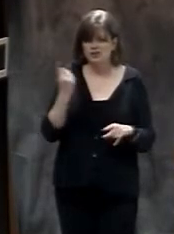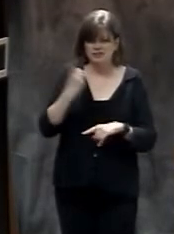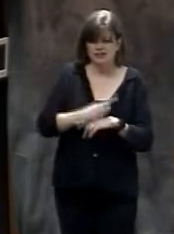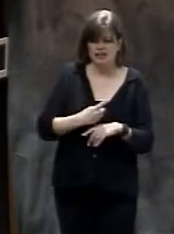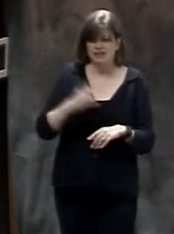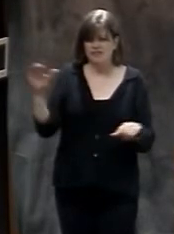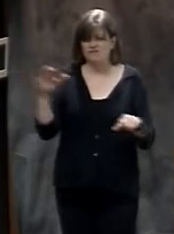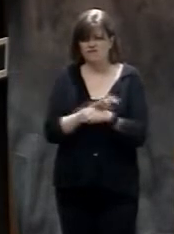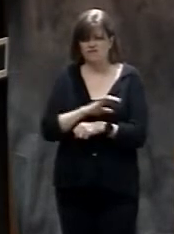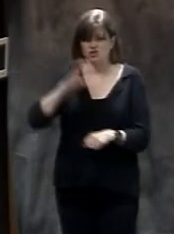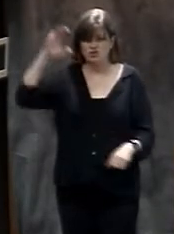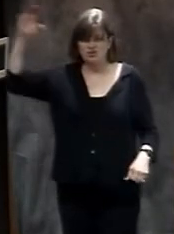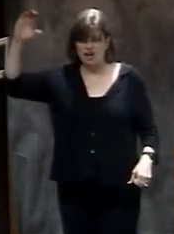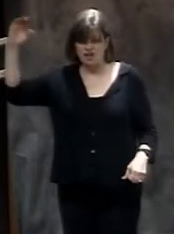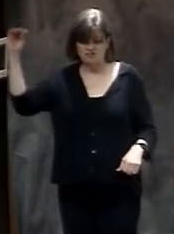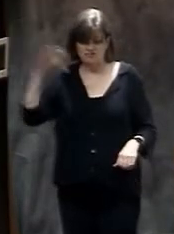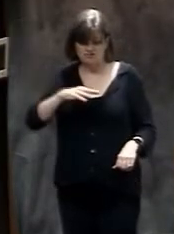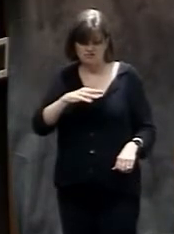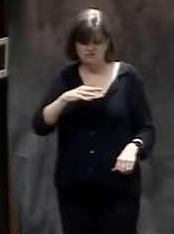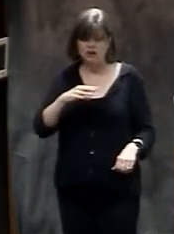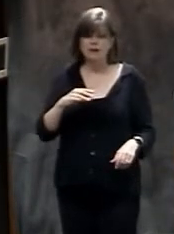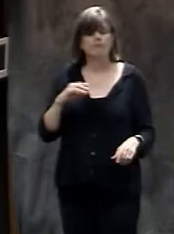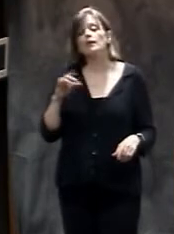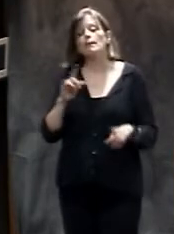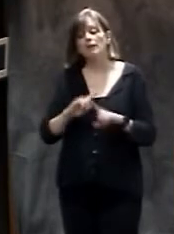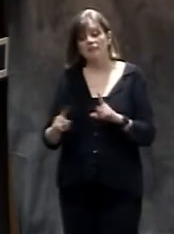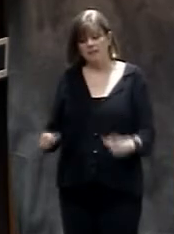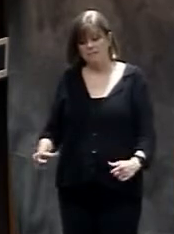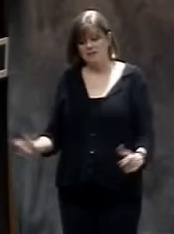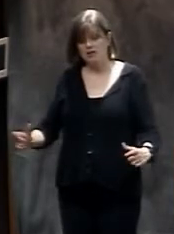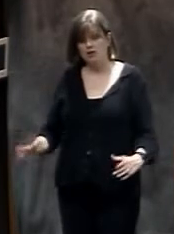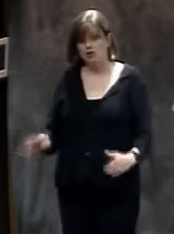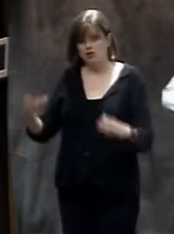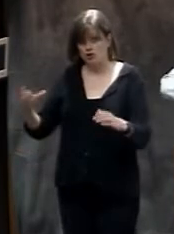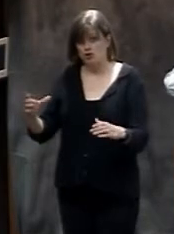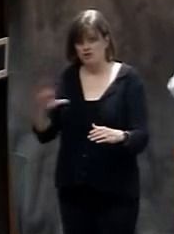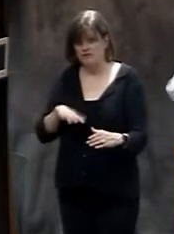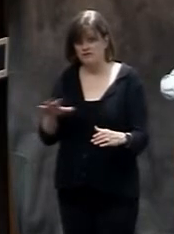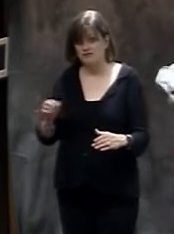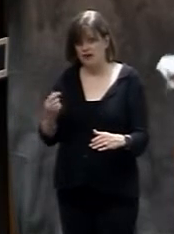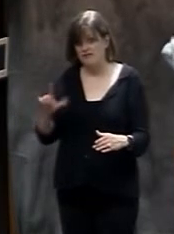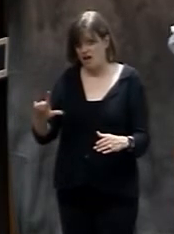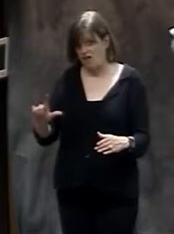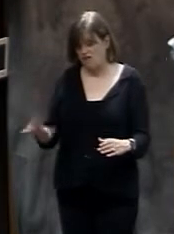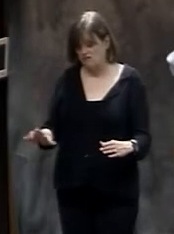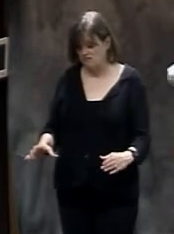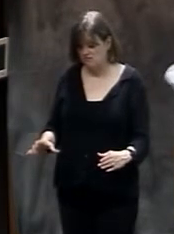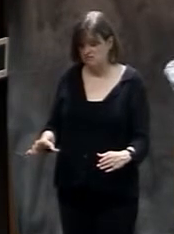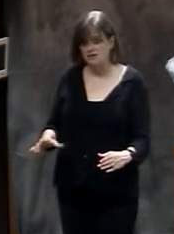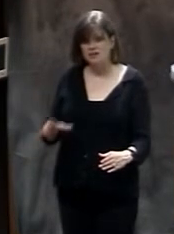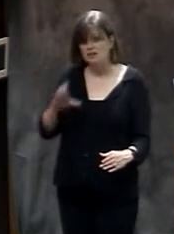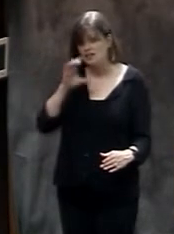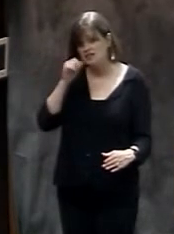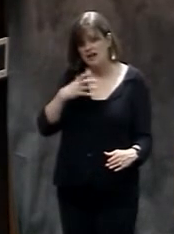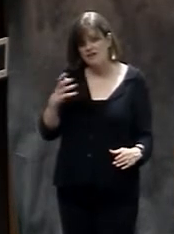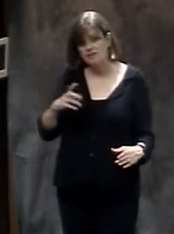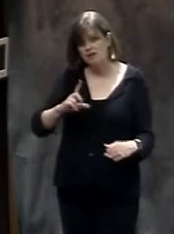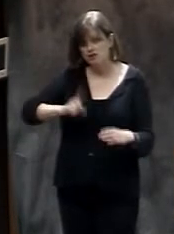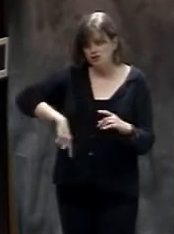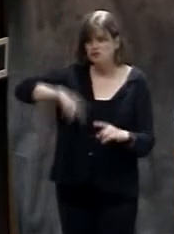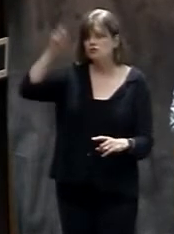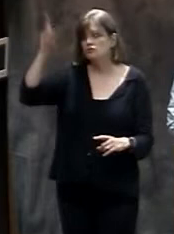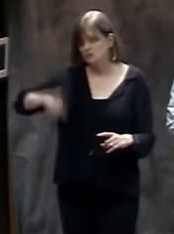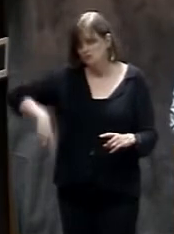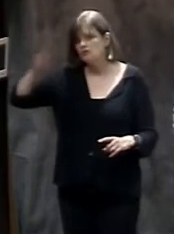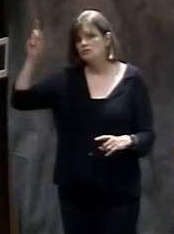in the previous slide, whereas this bigger volume of water that's in the 55-gallon drum, it doesn't have the big swings in temperature that we see in the